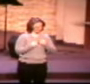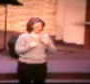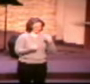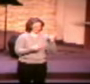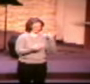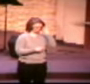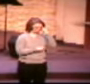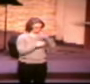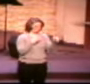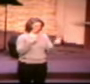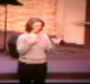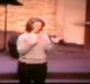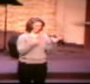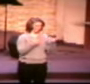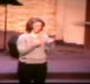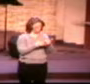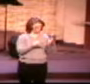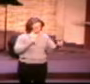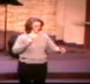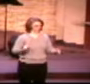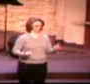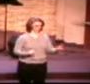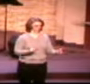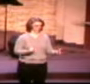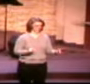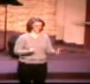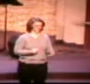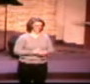for all people.